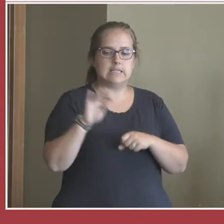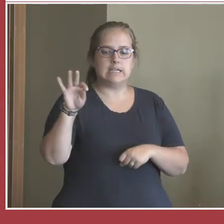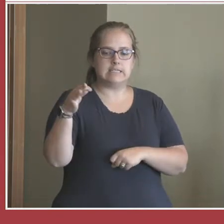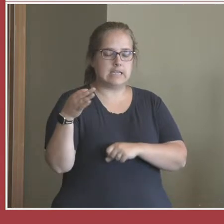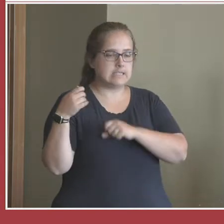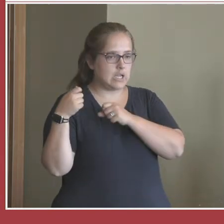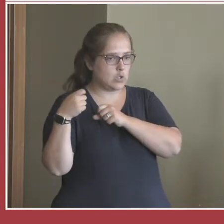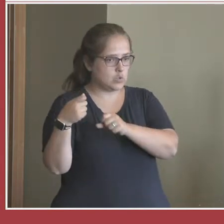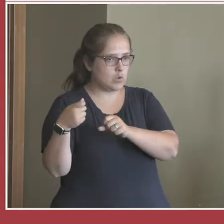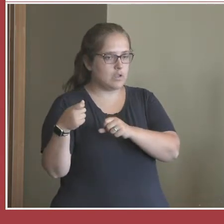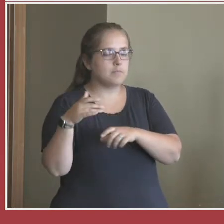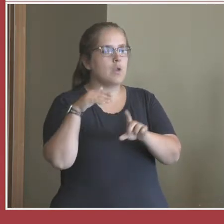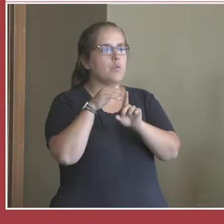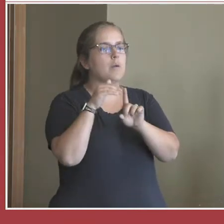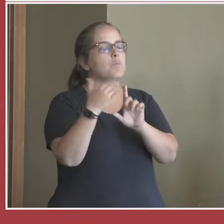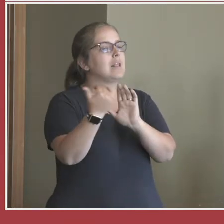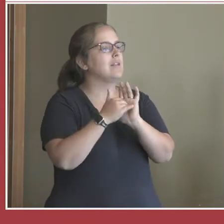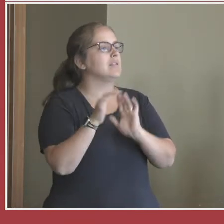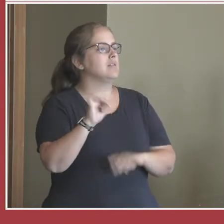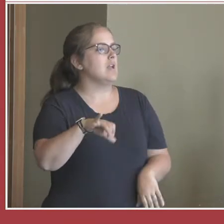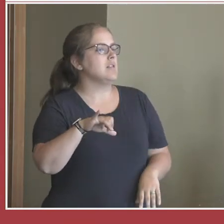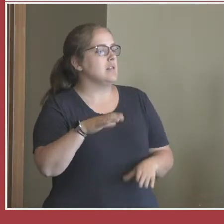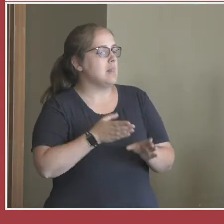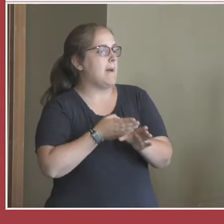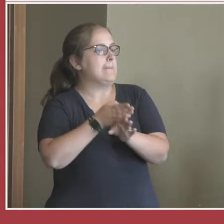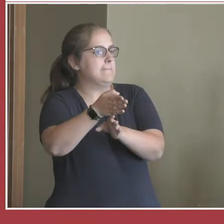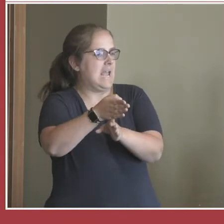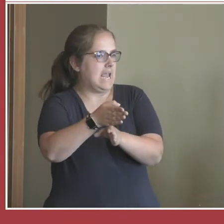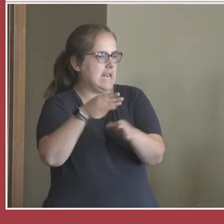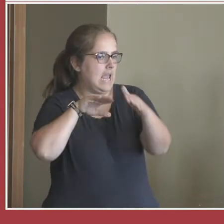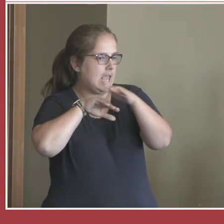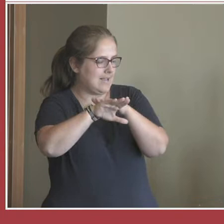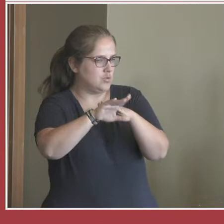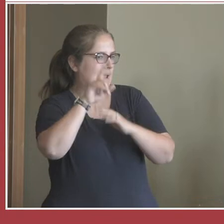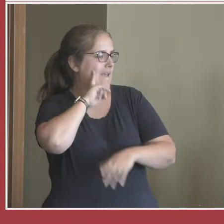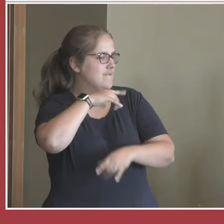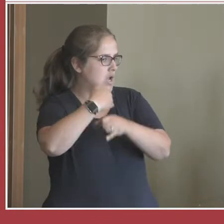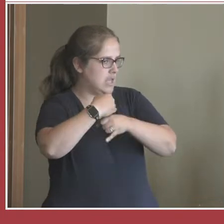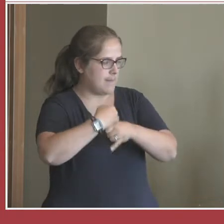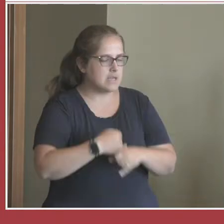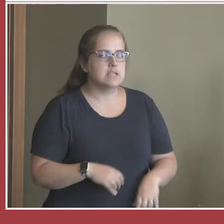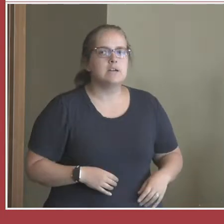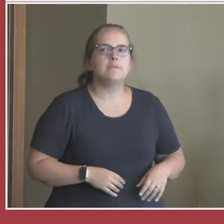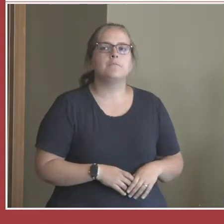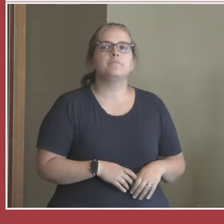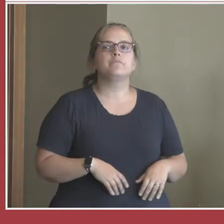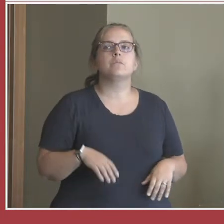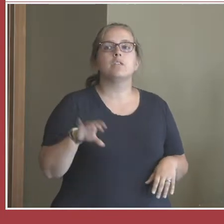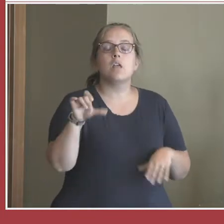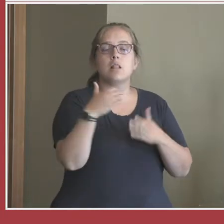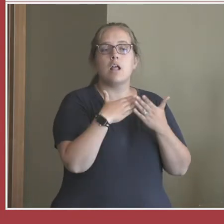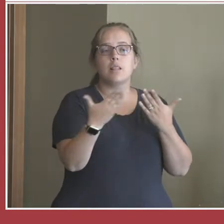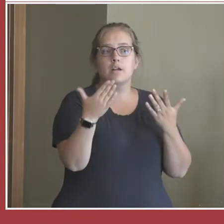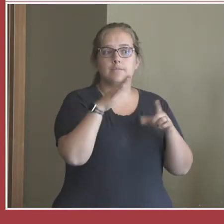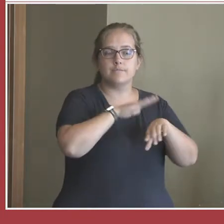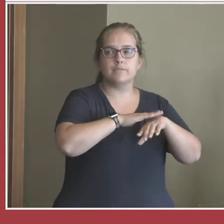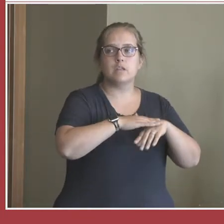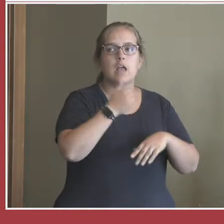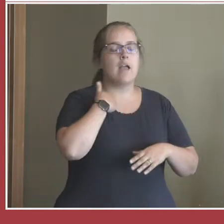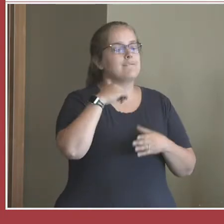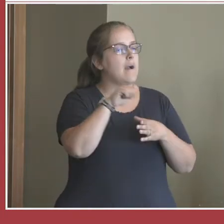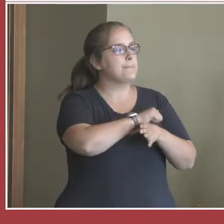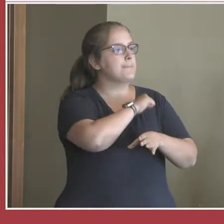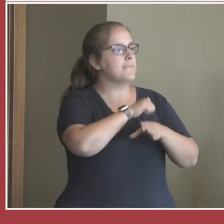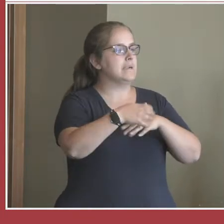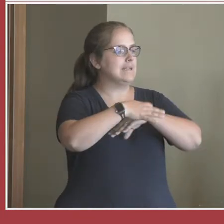Street. And as a reminder, again, that is the main entry of the campus. Some other things to note, there is a practice